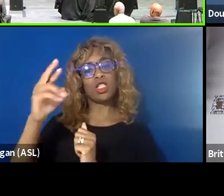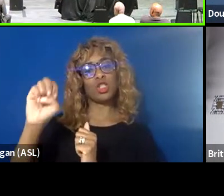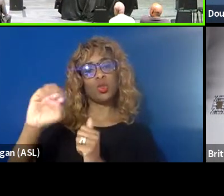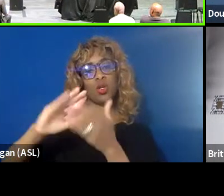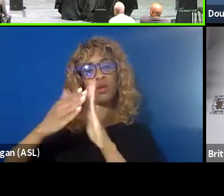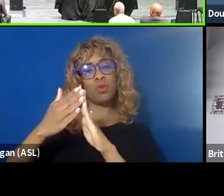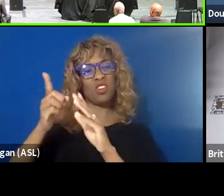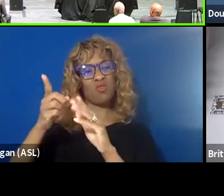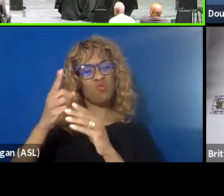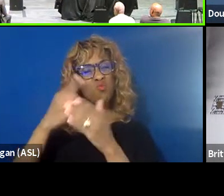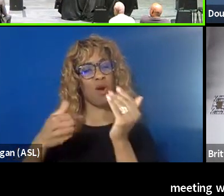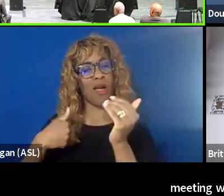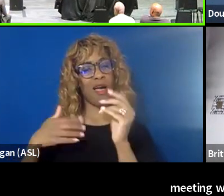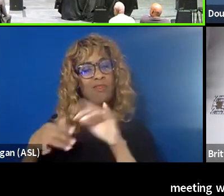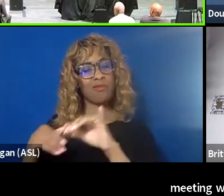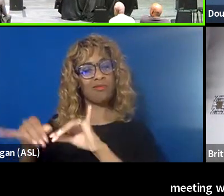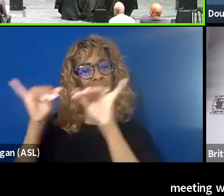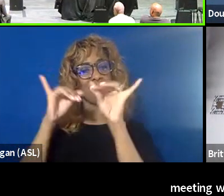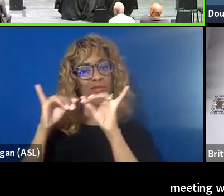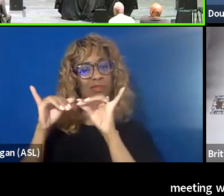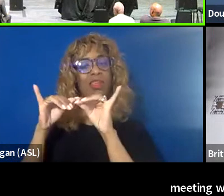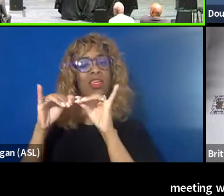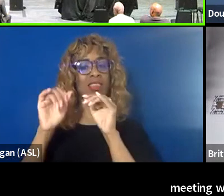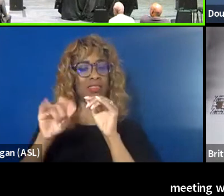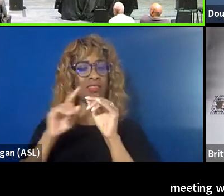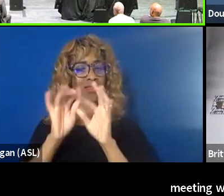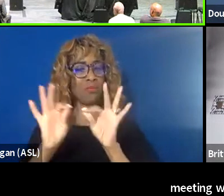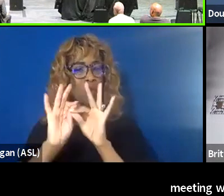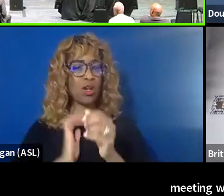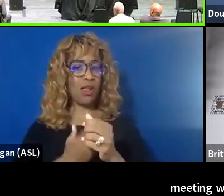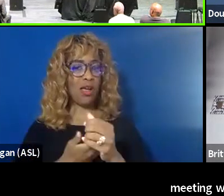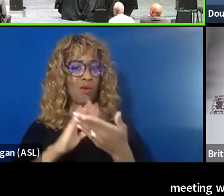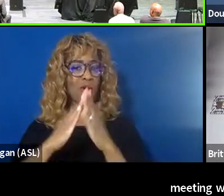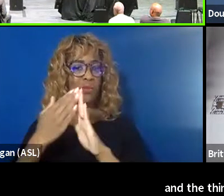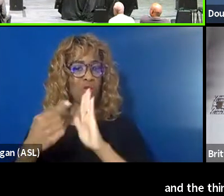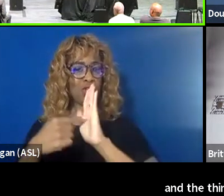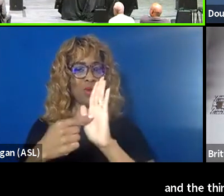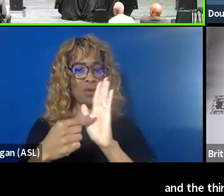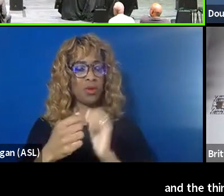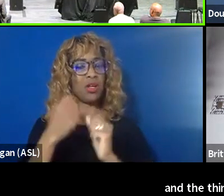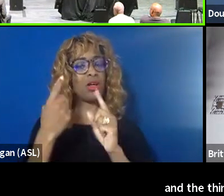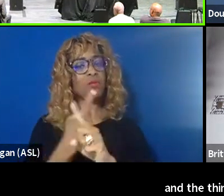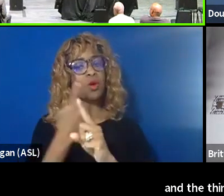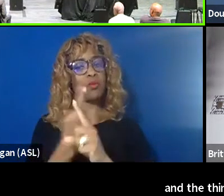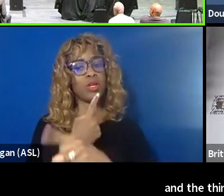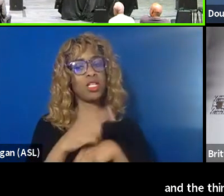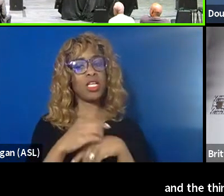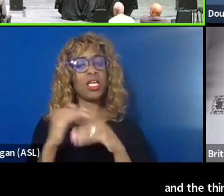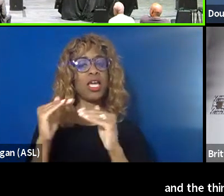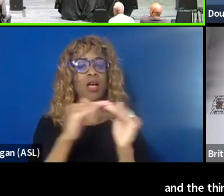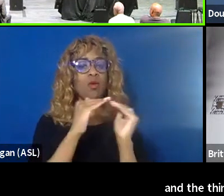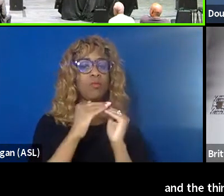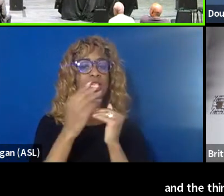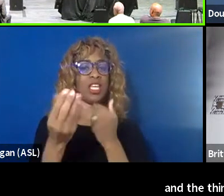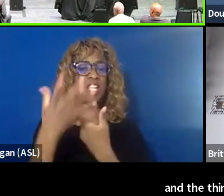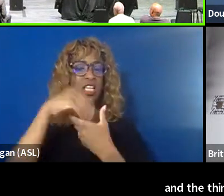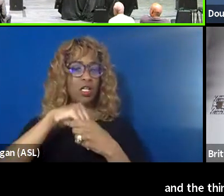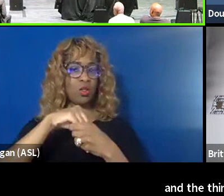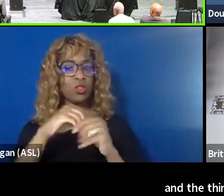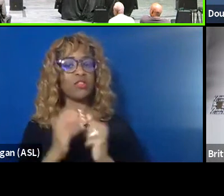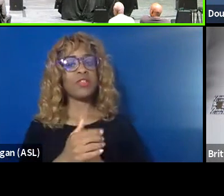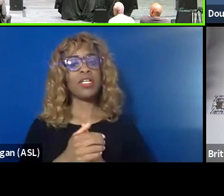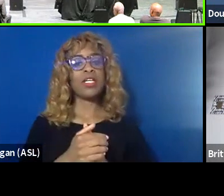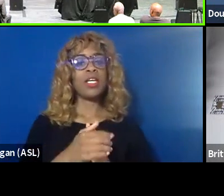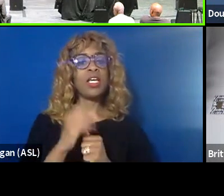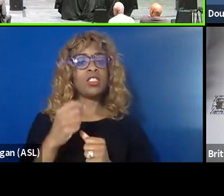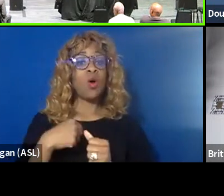in common, and how important that our communities are represented appropriately, equitably, and inclusively.